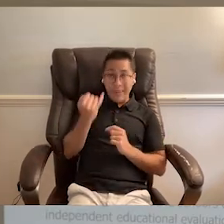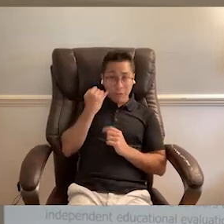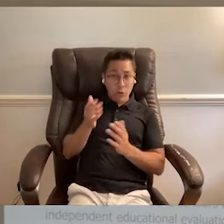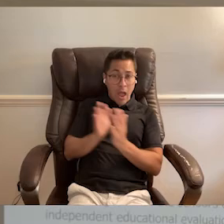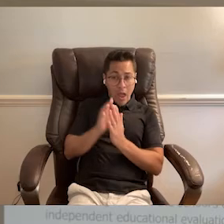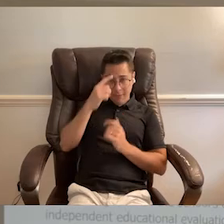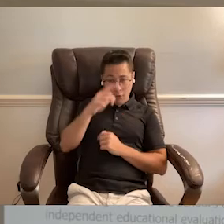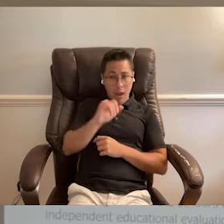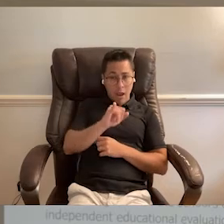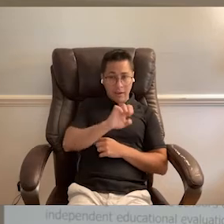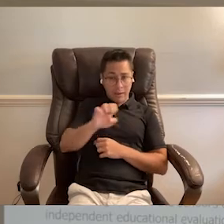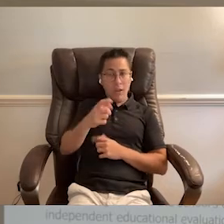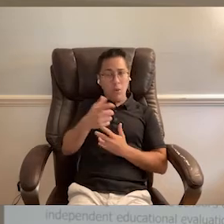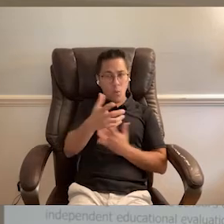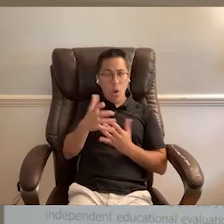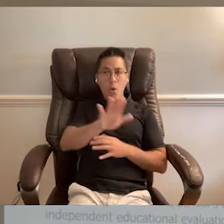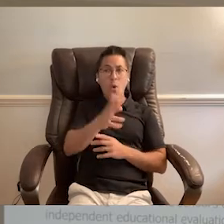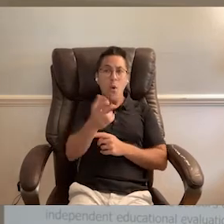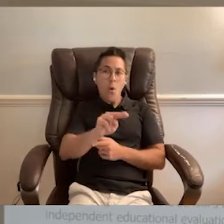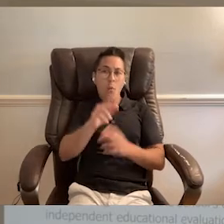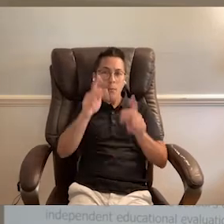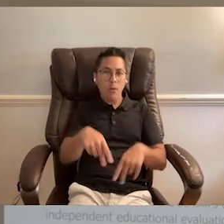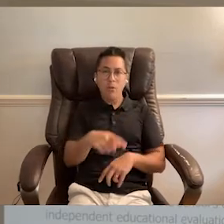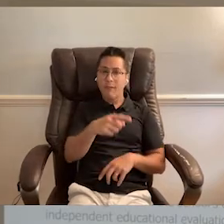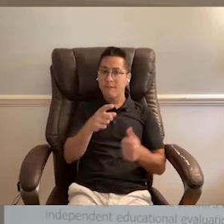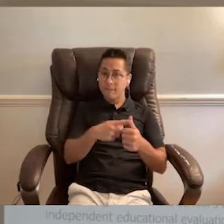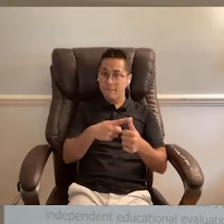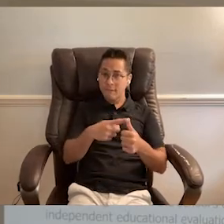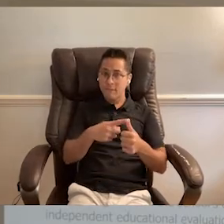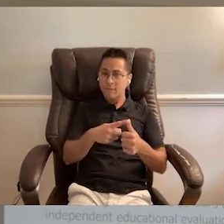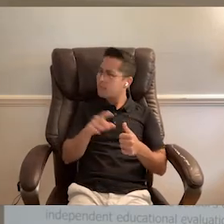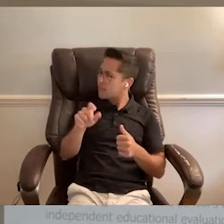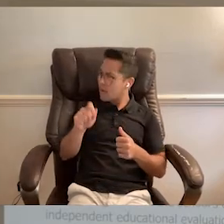your own person, you must, are we out of